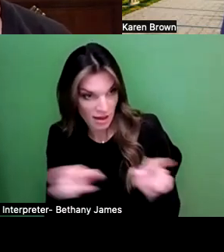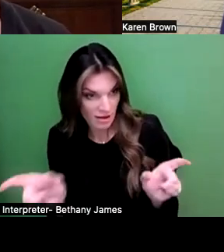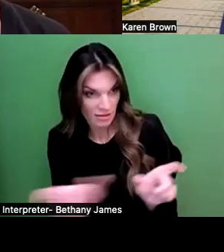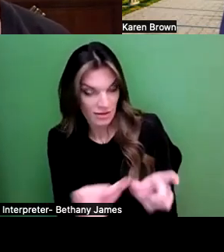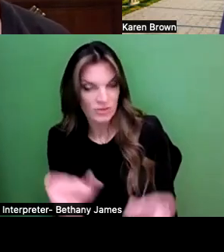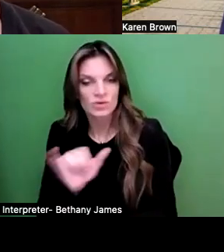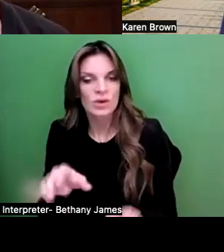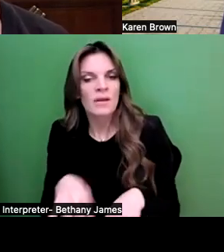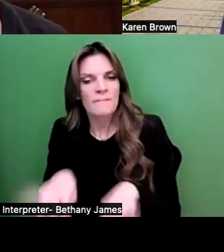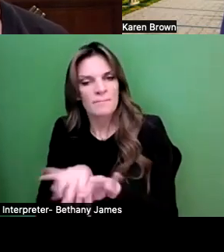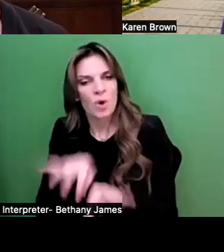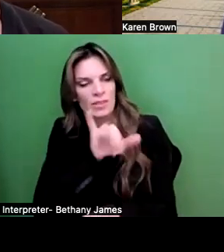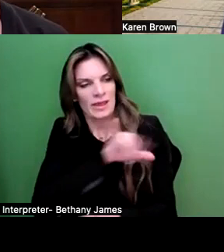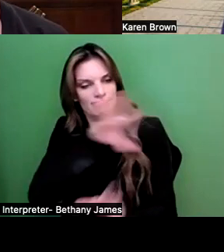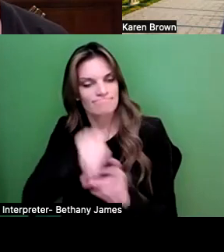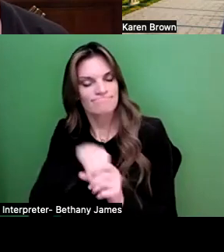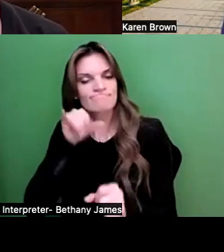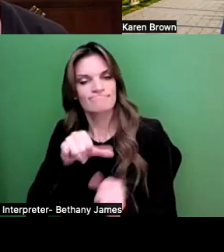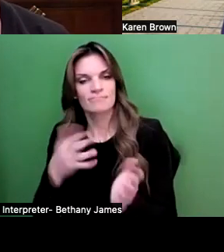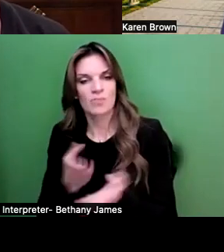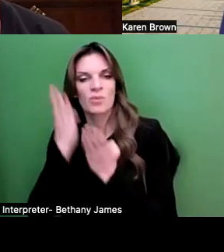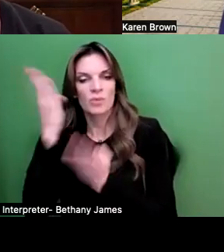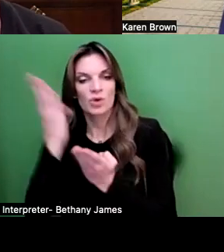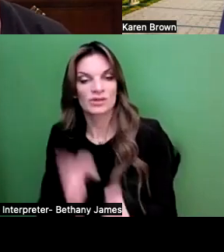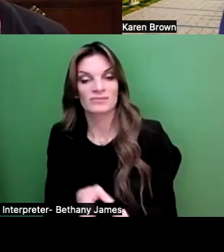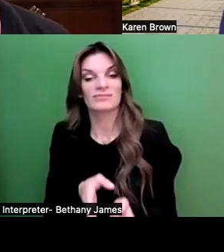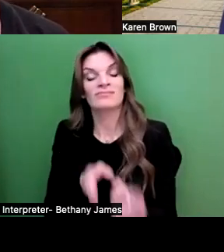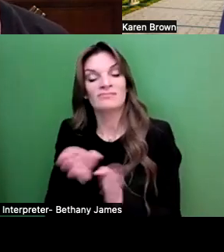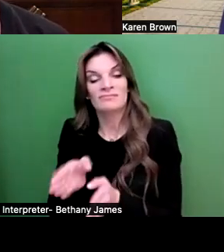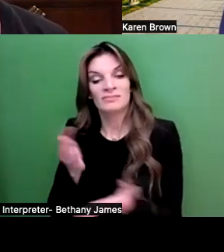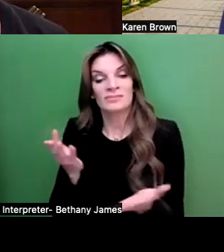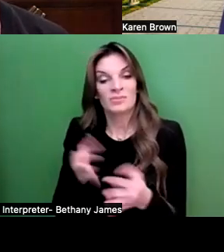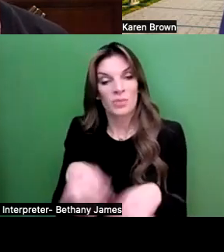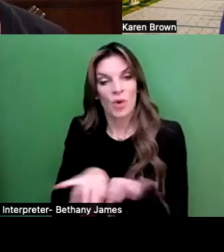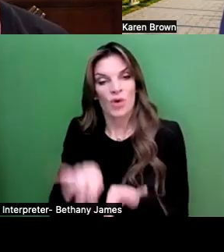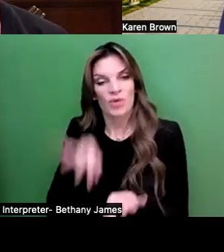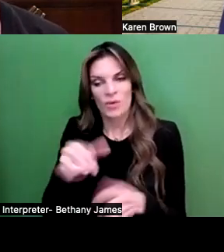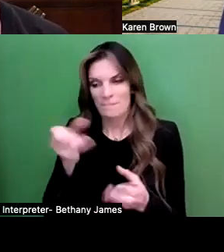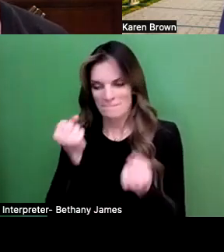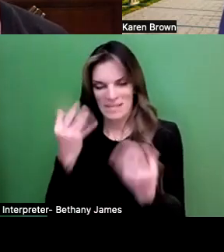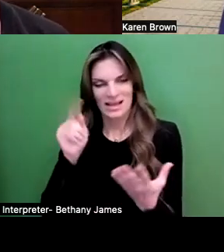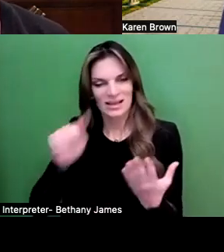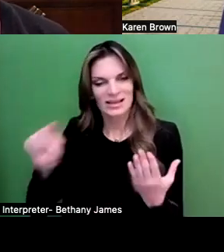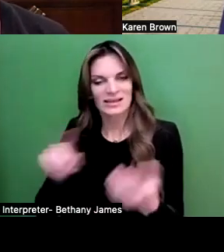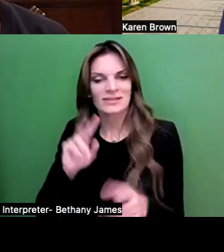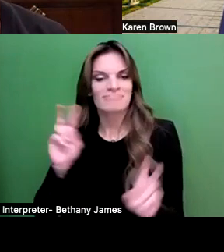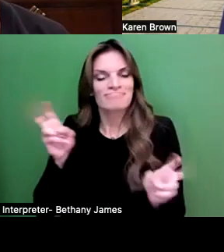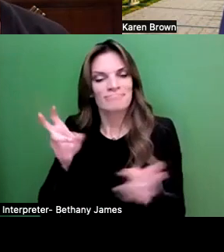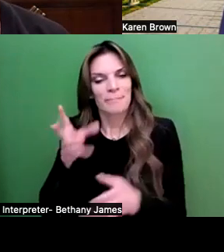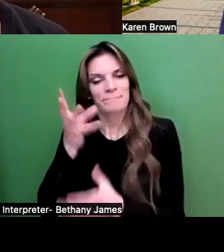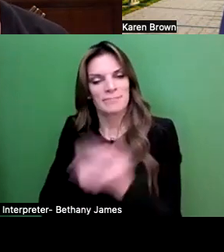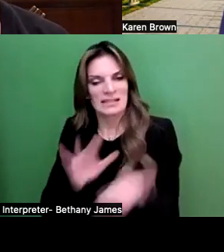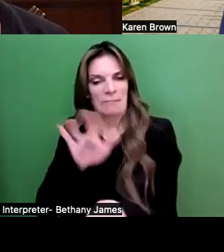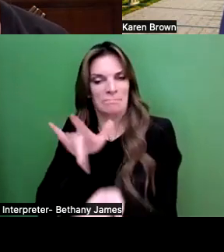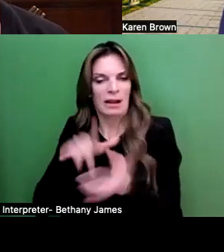what we need to do is to work towards the missing middle here in Tarrytown. We do have good affordable